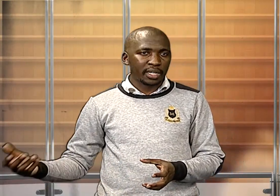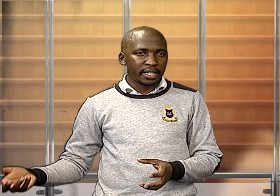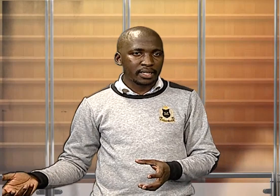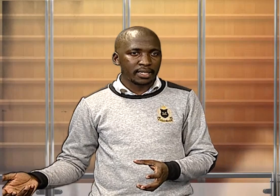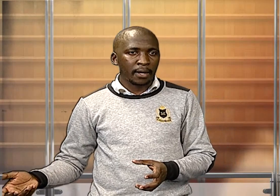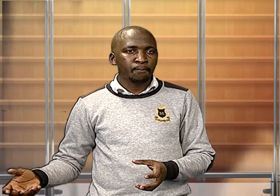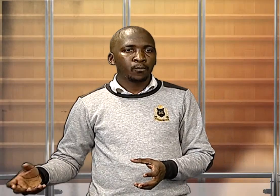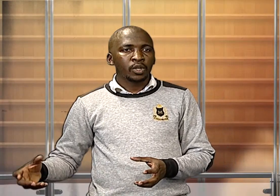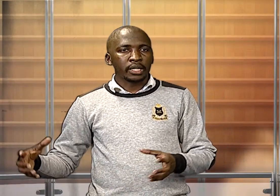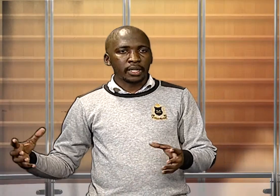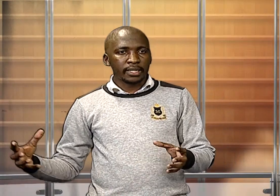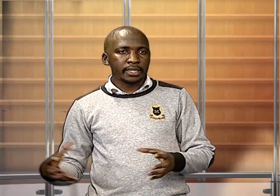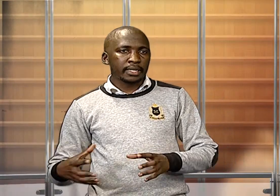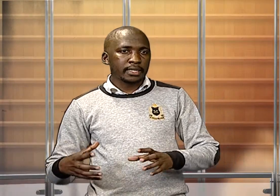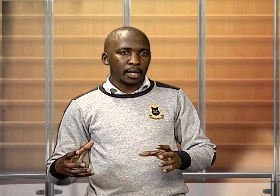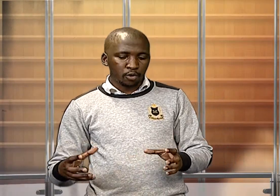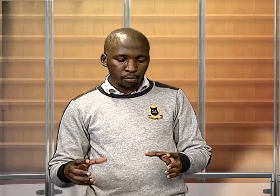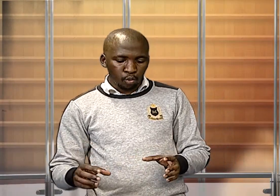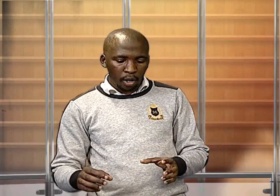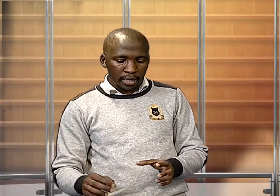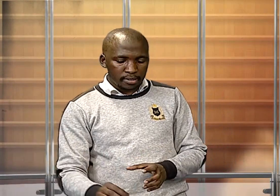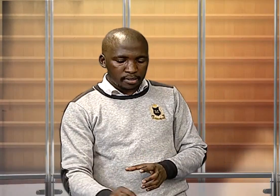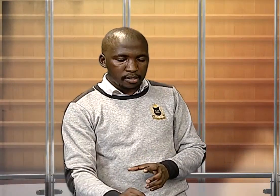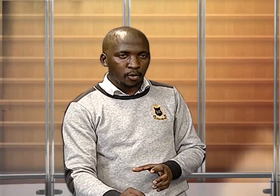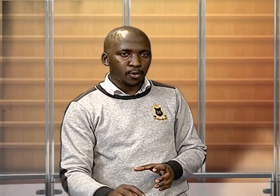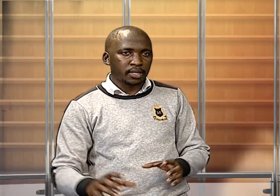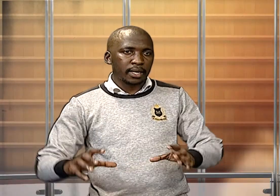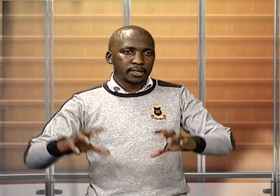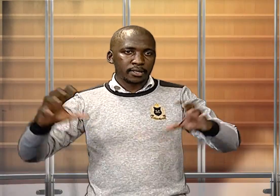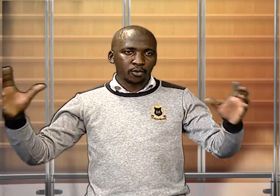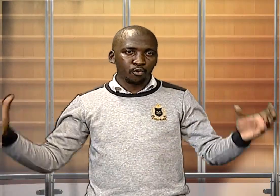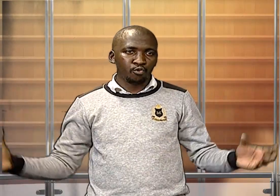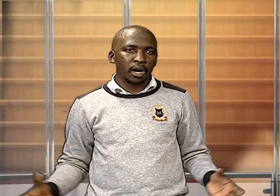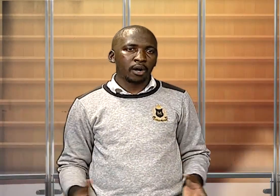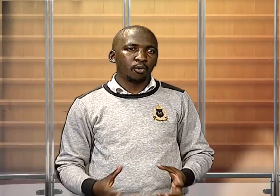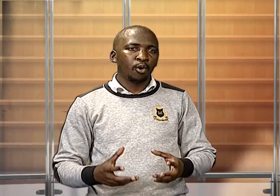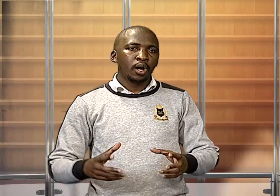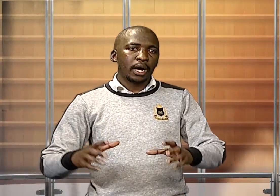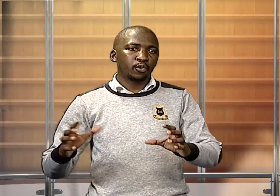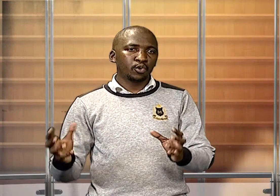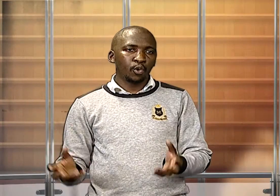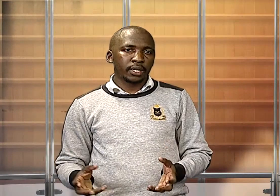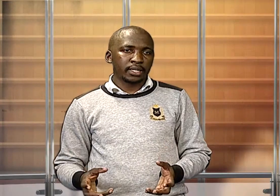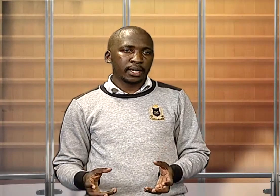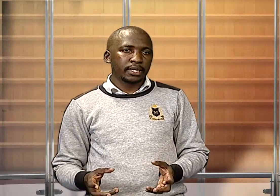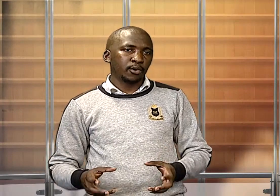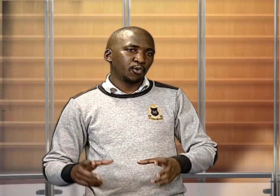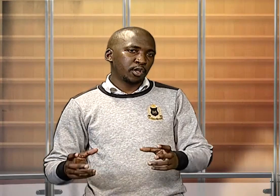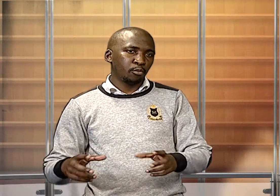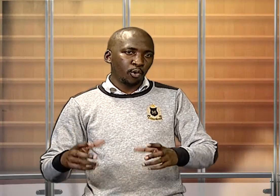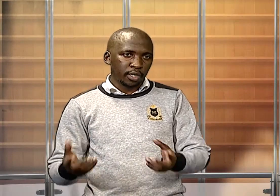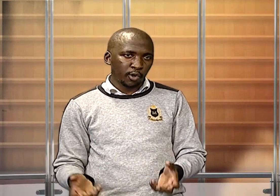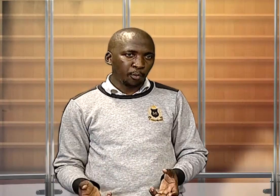bomamba bogininza letinye lesitawutibuka nasithi nje Nkhosi cluster sikhuluma ngako ngato tonke tinanatelo noma tibongo